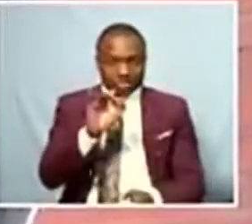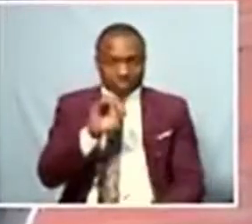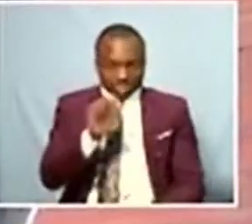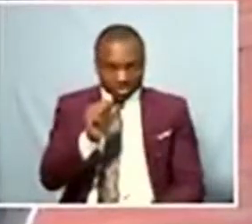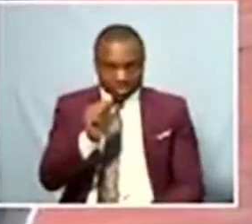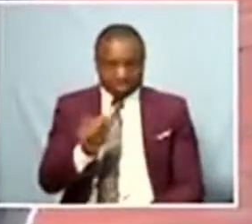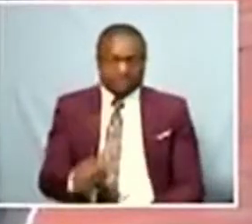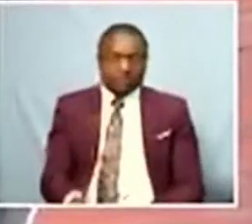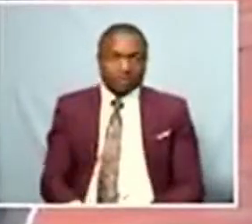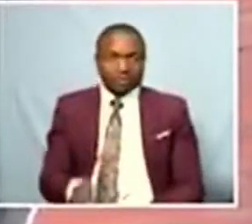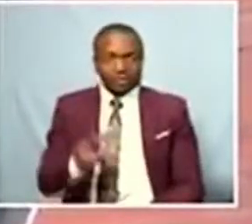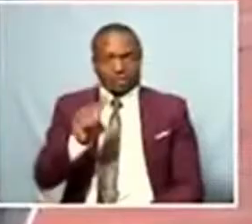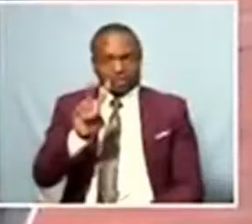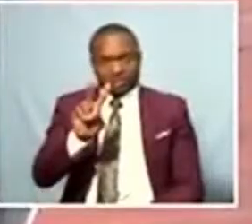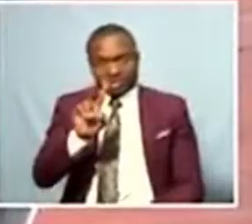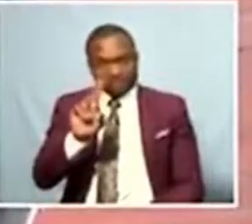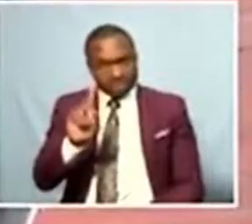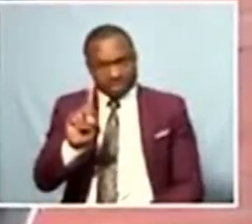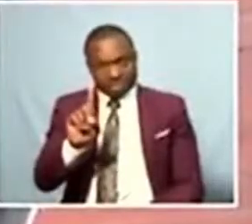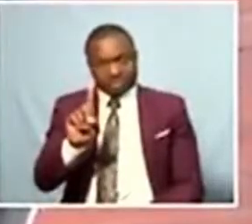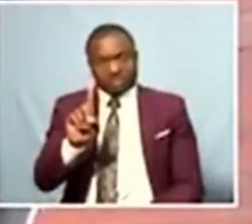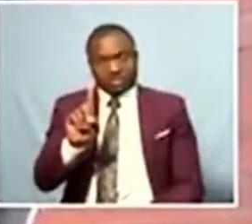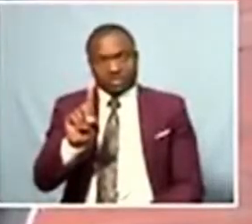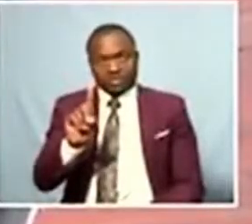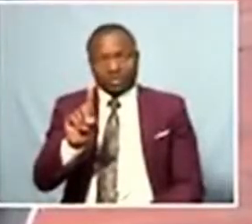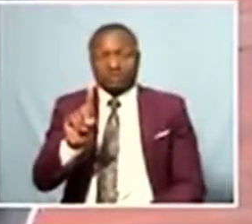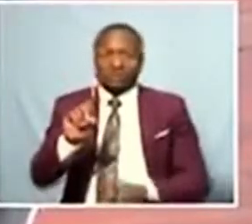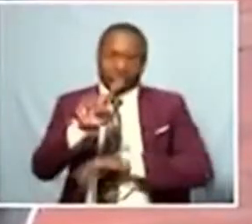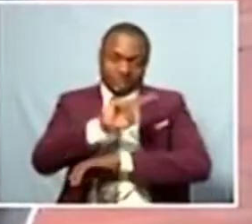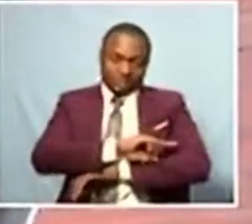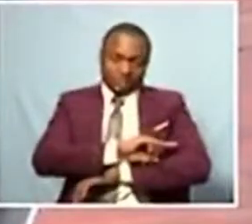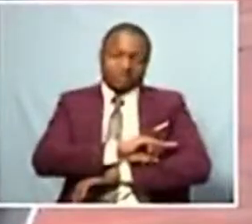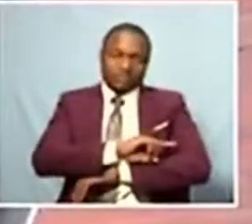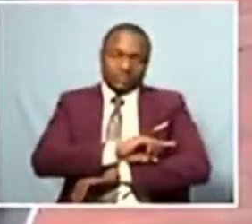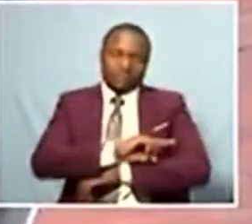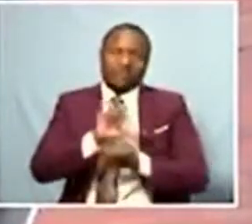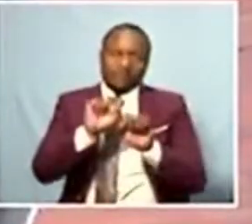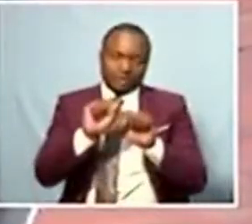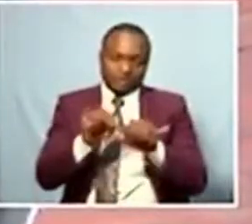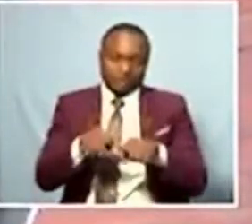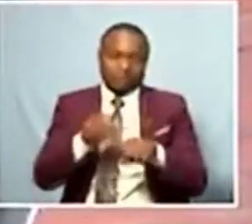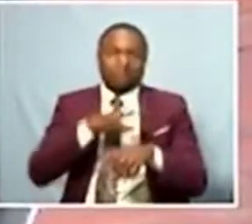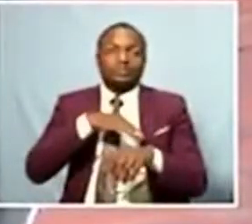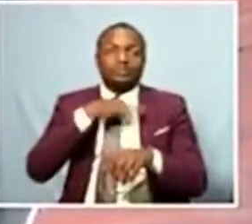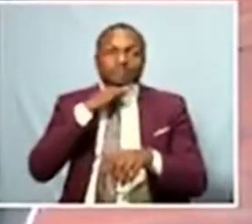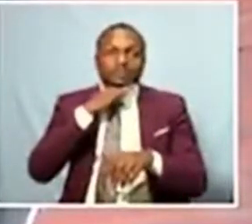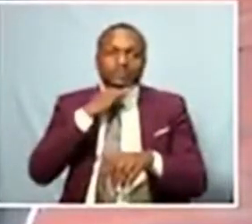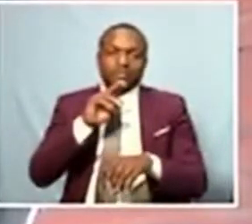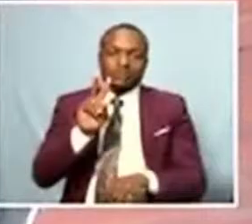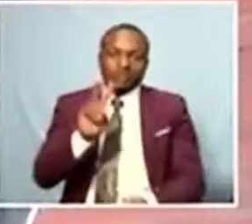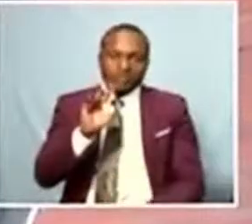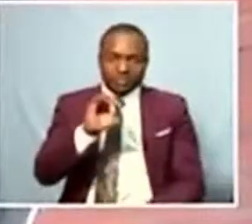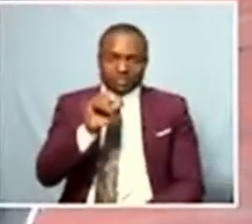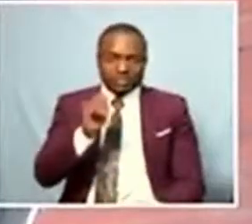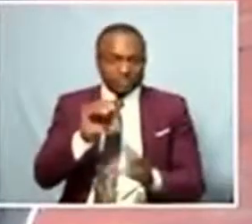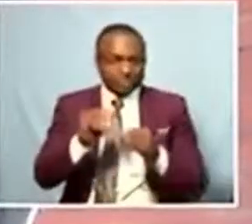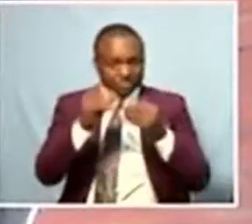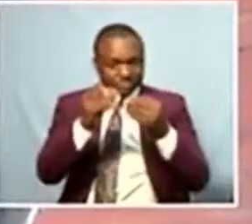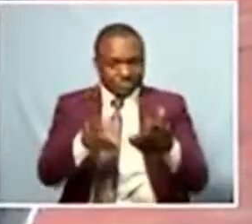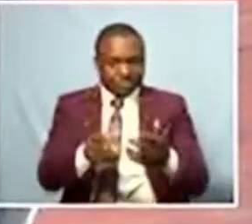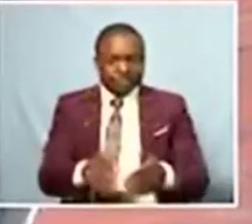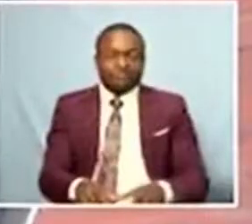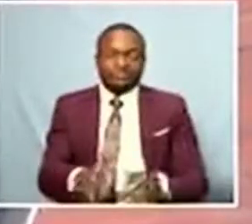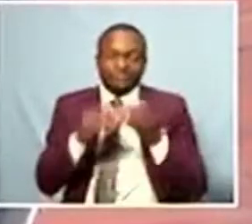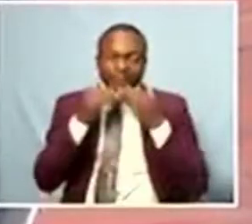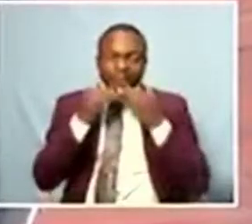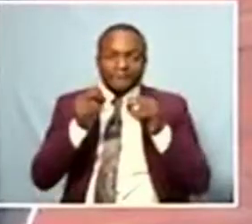perhaps 21 days we feel it will be enough for the visa issuance.